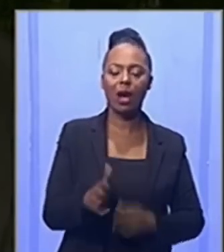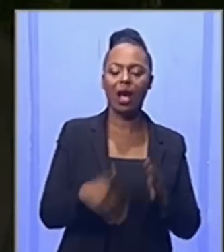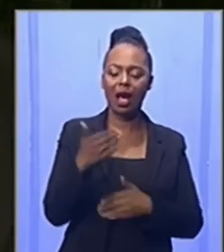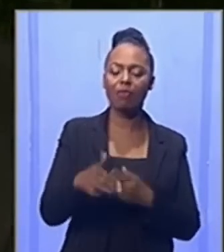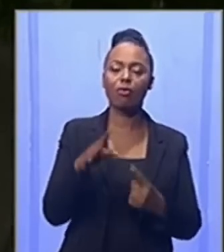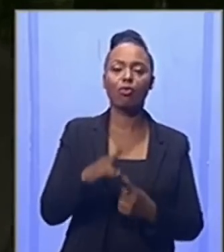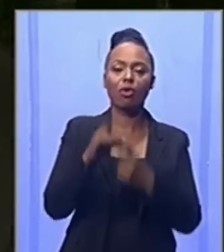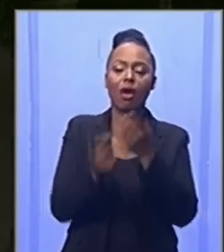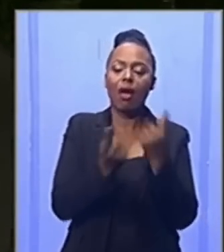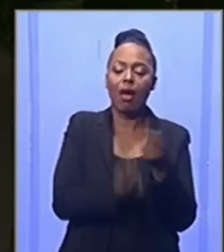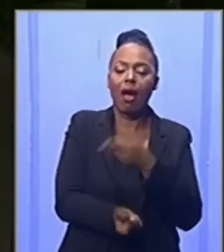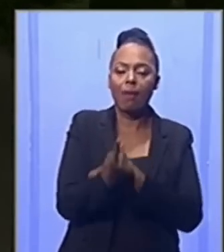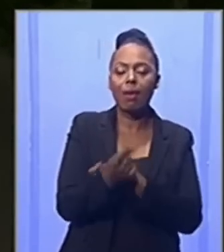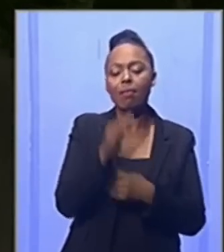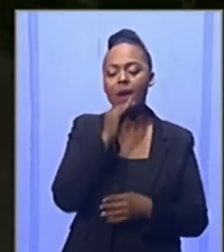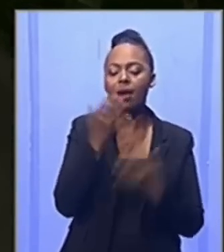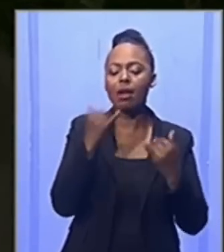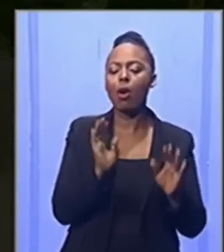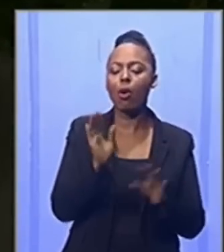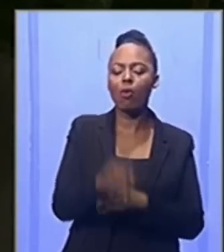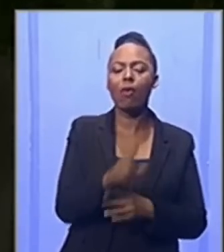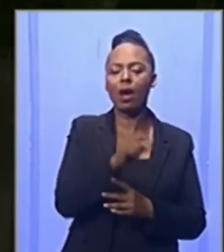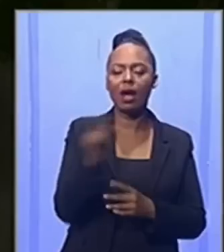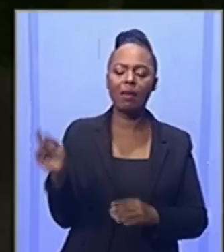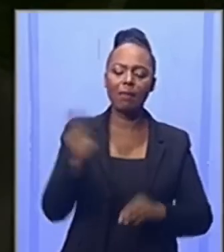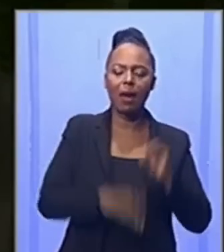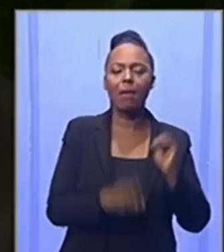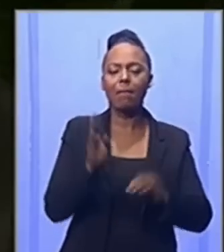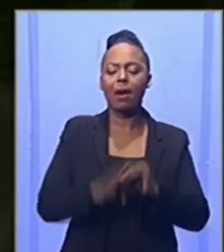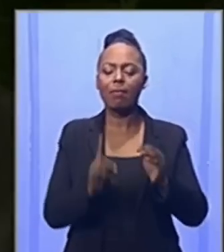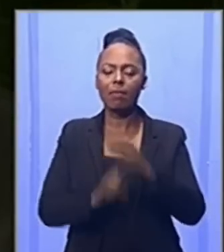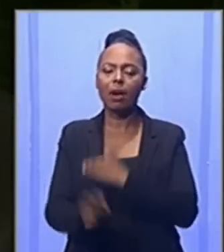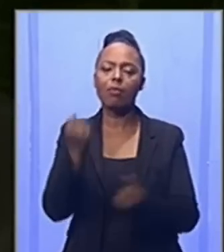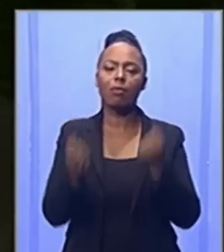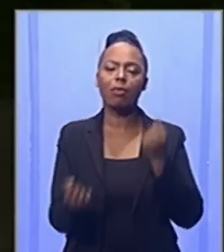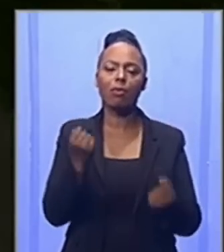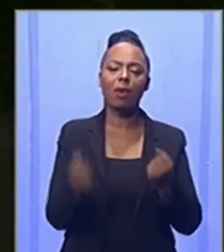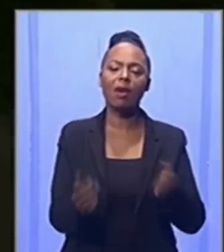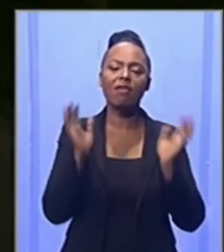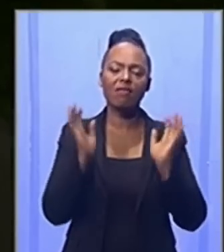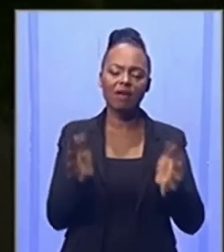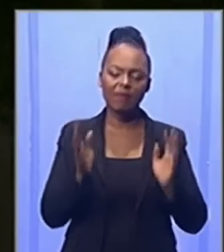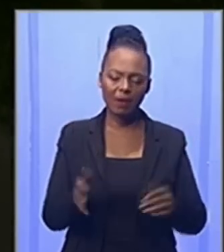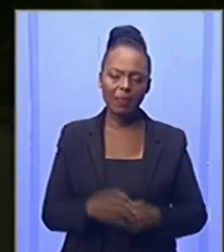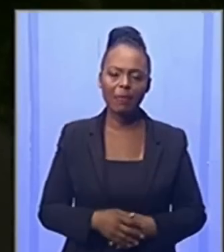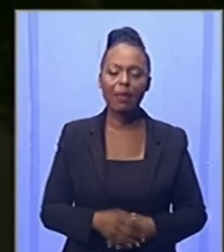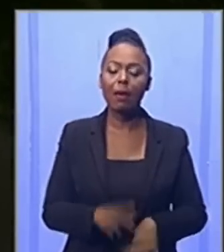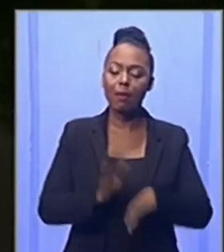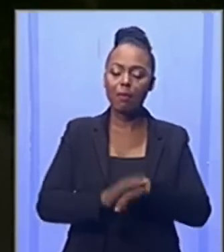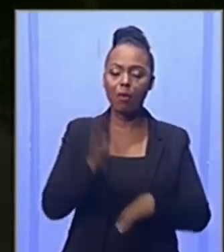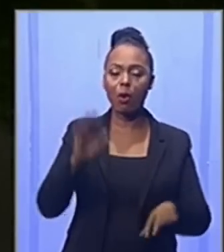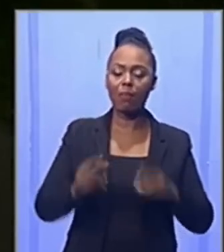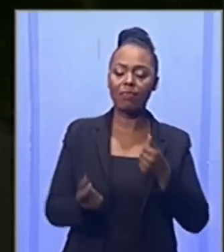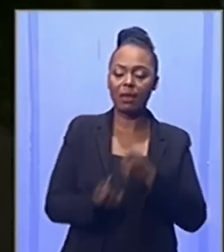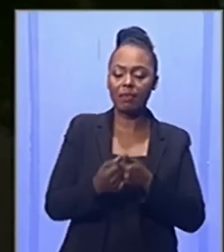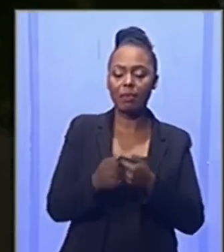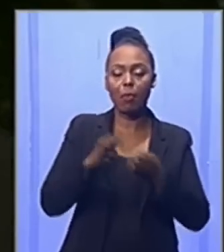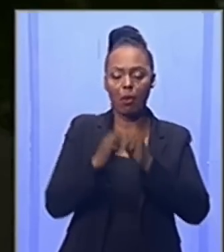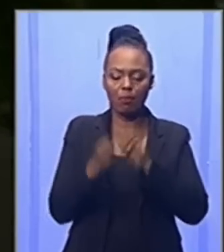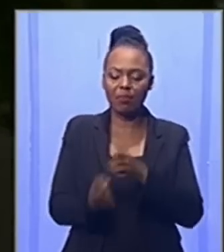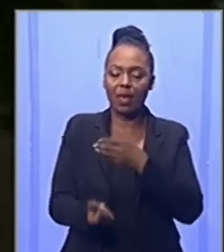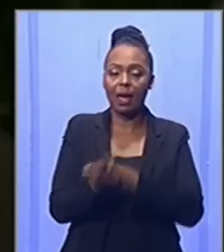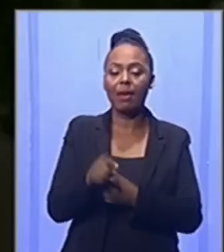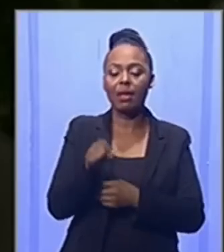was done, we had more than 100 lawsuits in the courts, and we are going to see more challenges in this